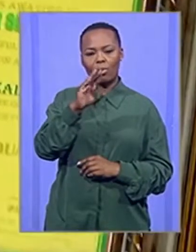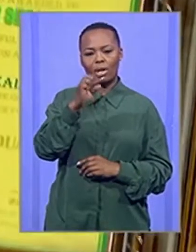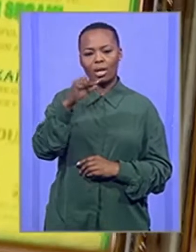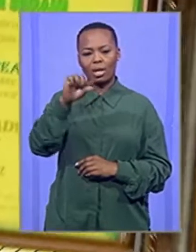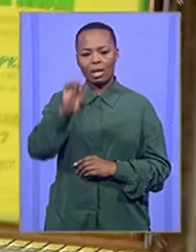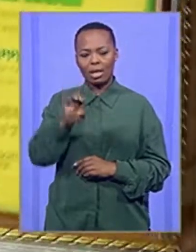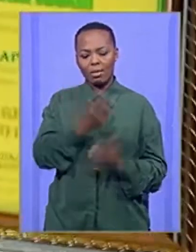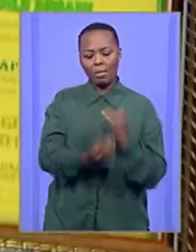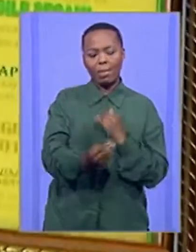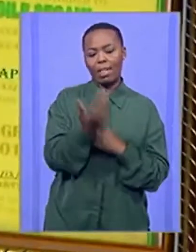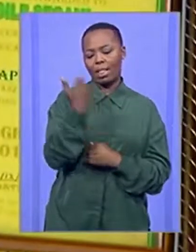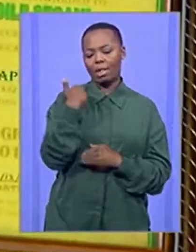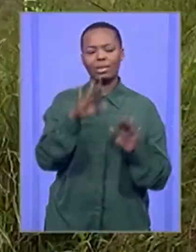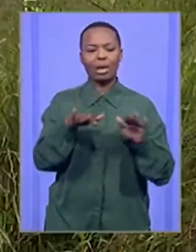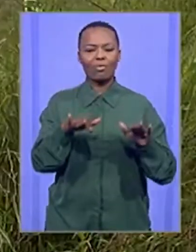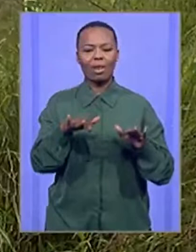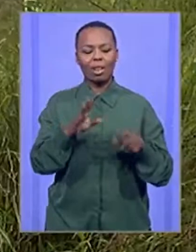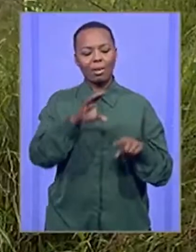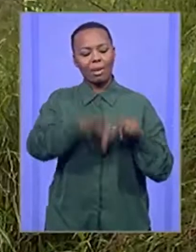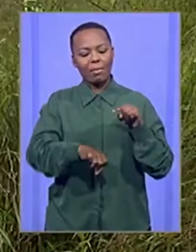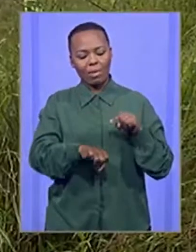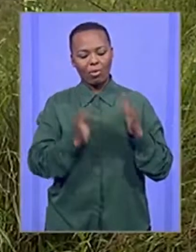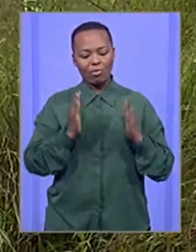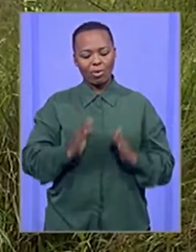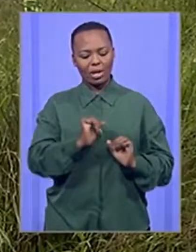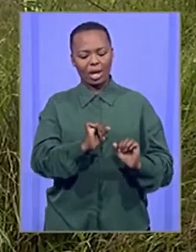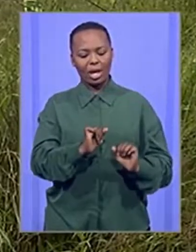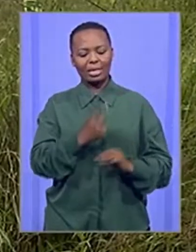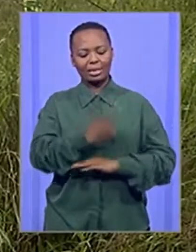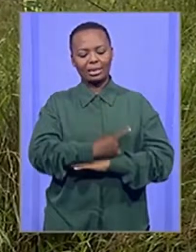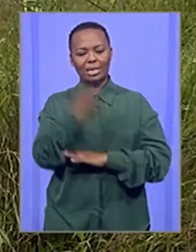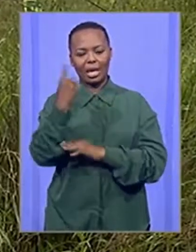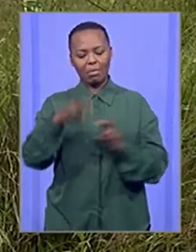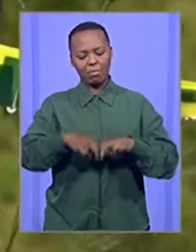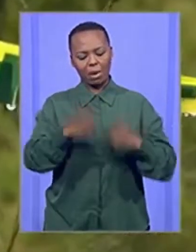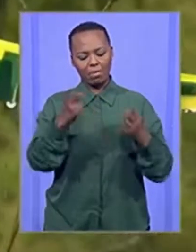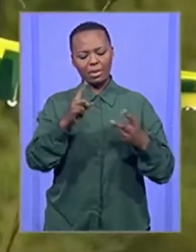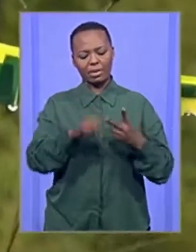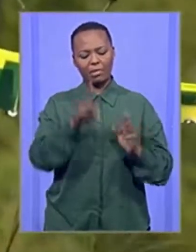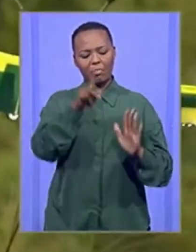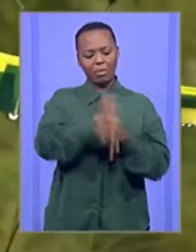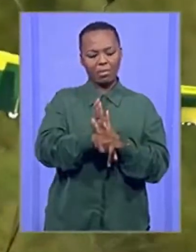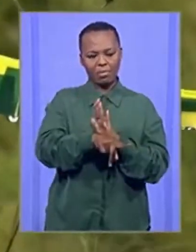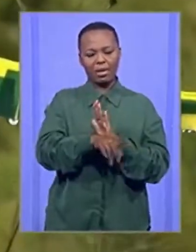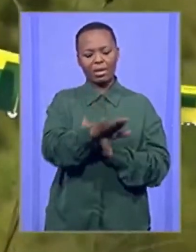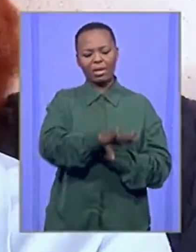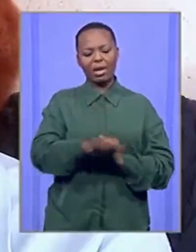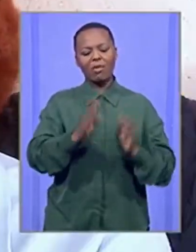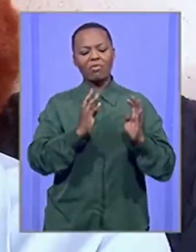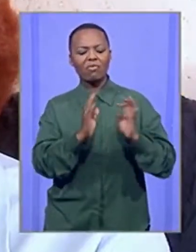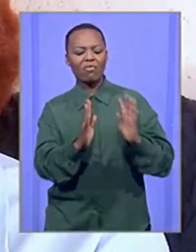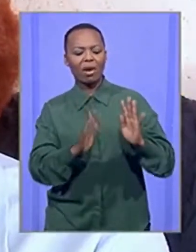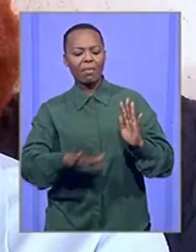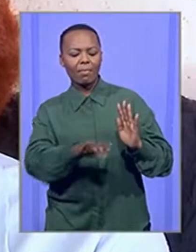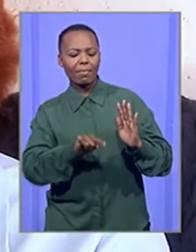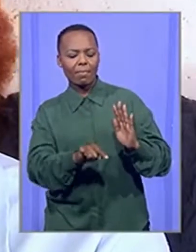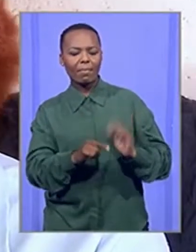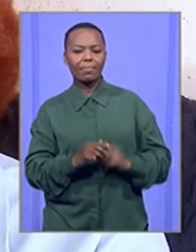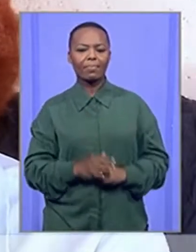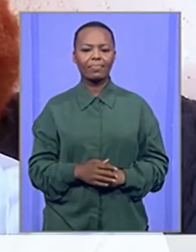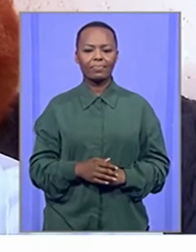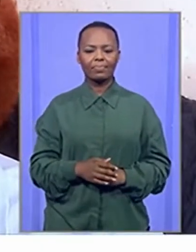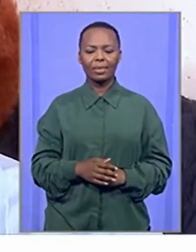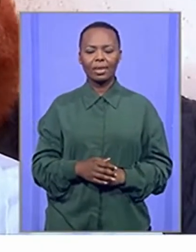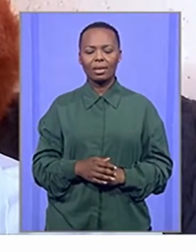Aprele. Yena o ile a humanwa ka morago ga letšatši a katile le go bolawa ka sekgweng. As I'm still on the treatment, I